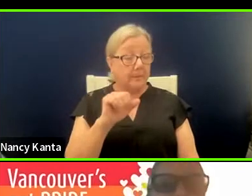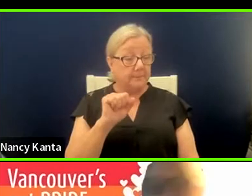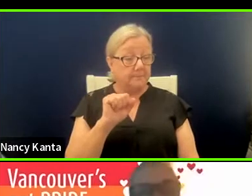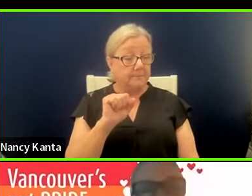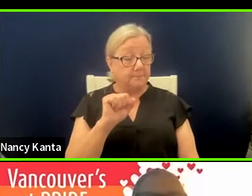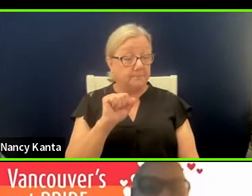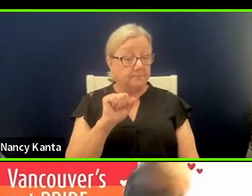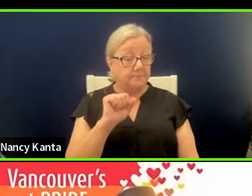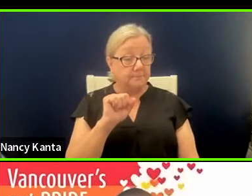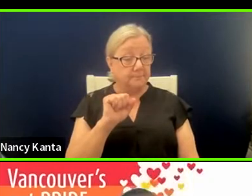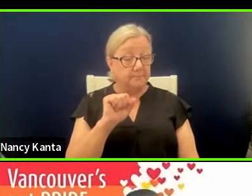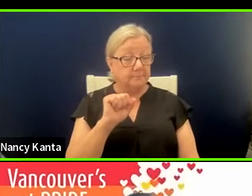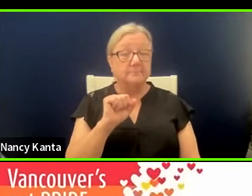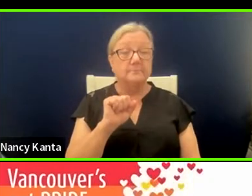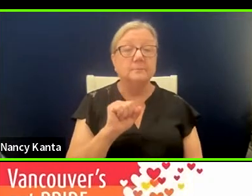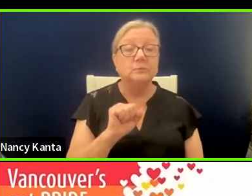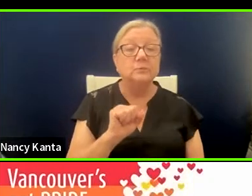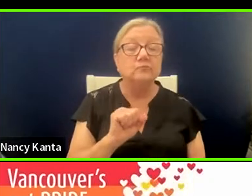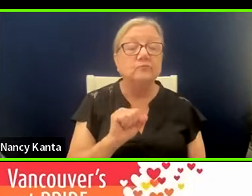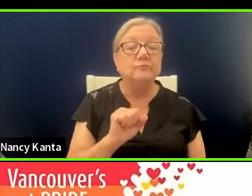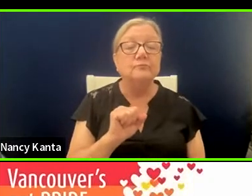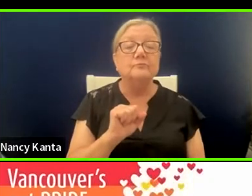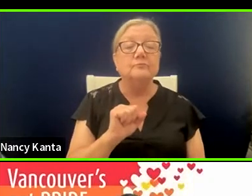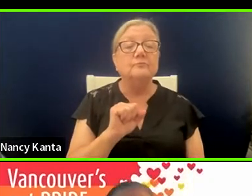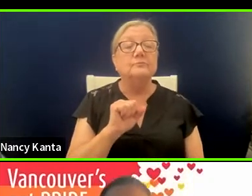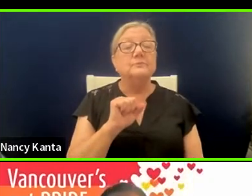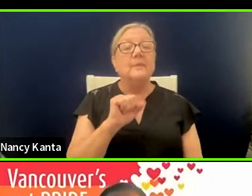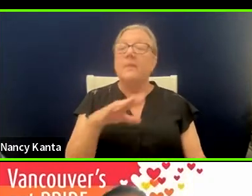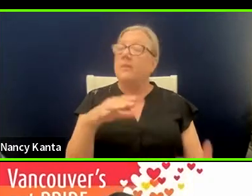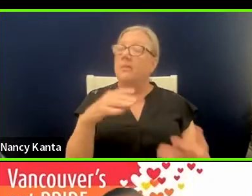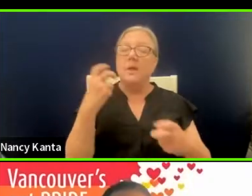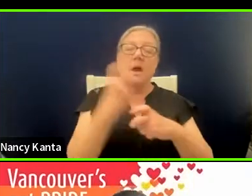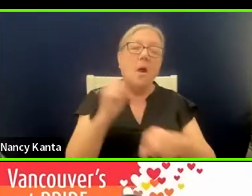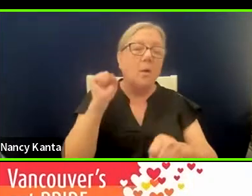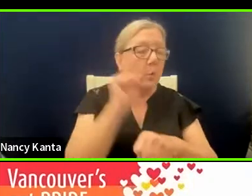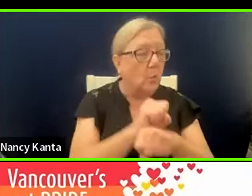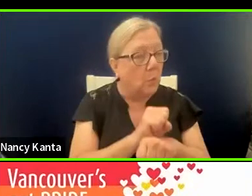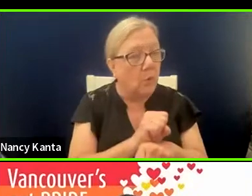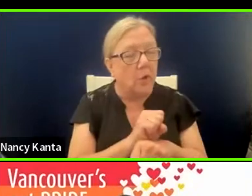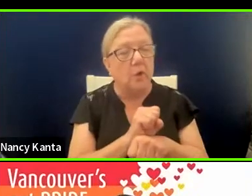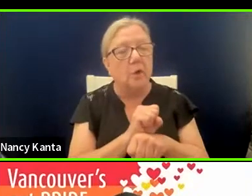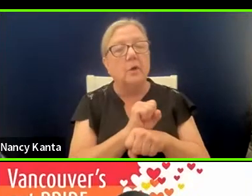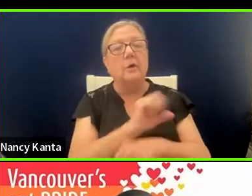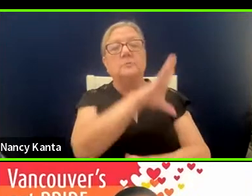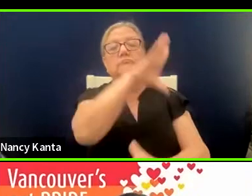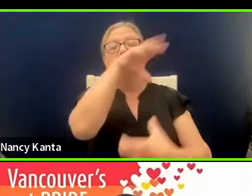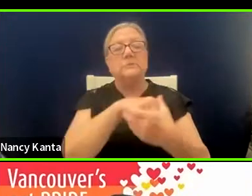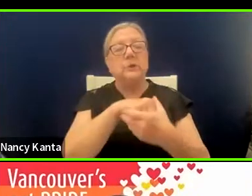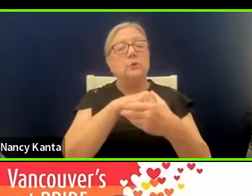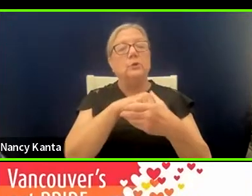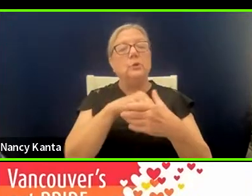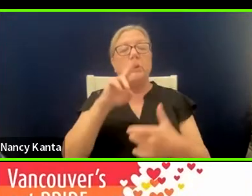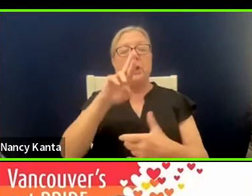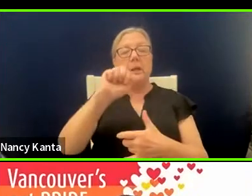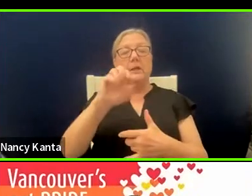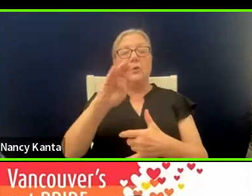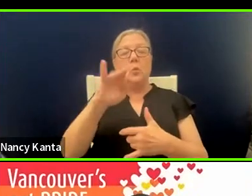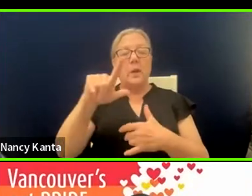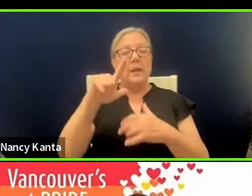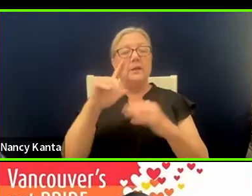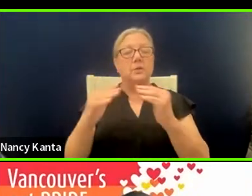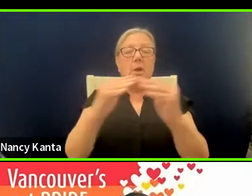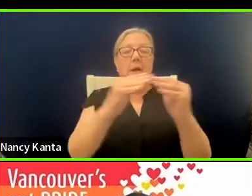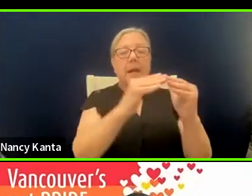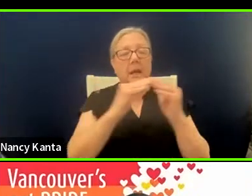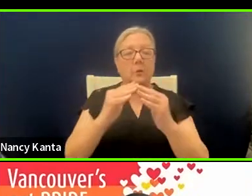Just appreciation for the hard work of applying racial equity, creating racial equity strategy